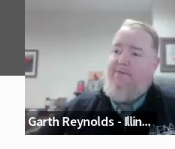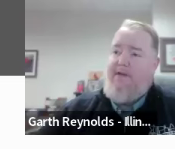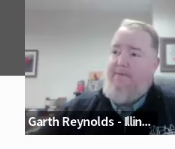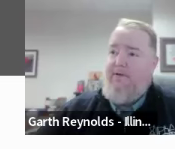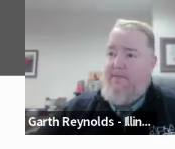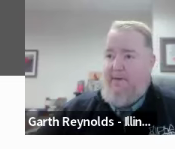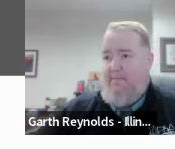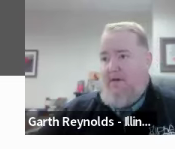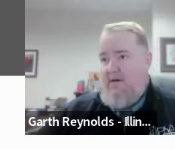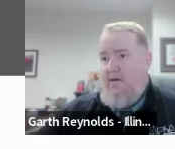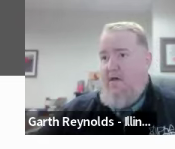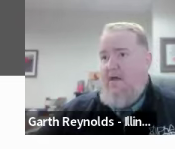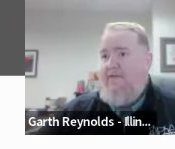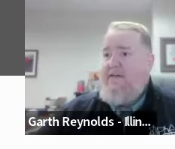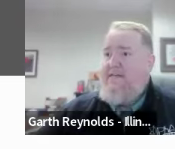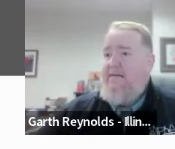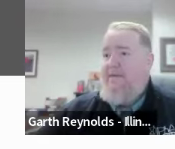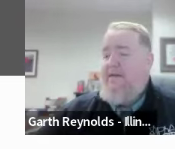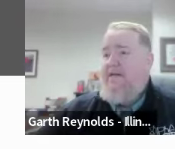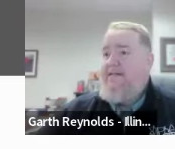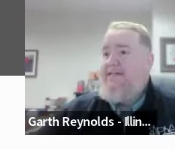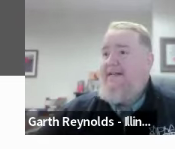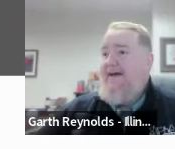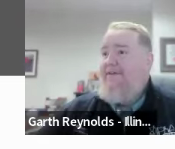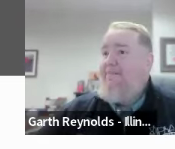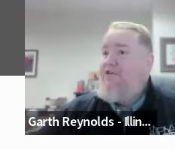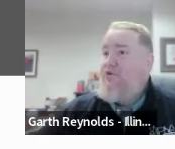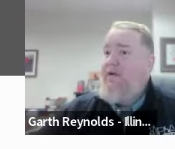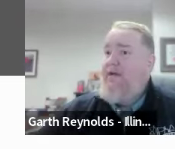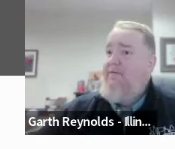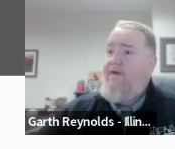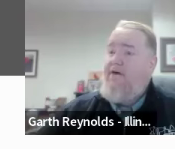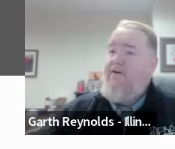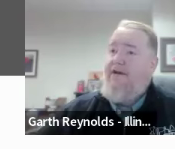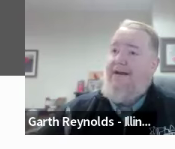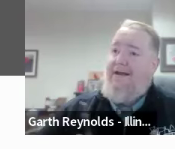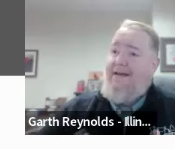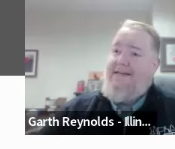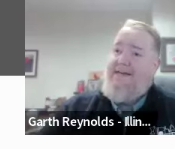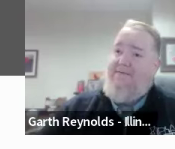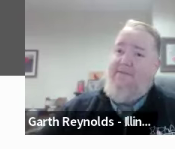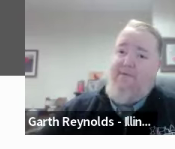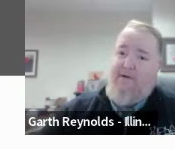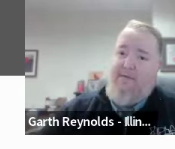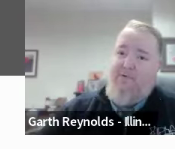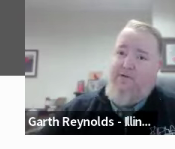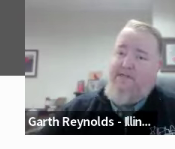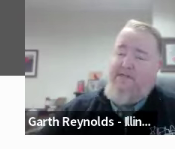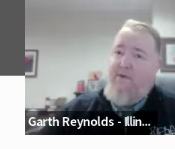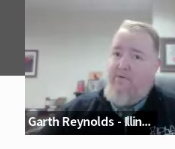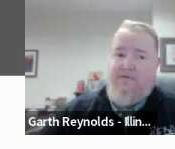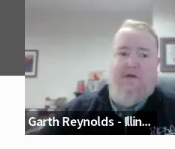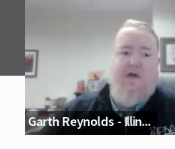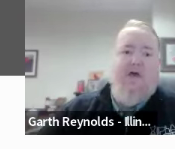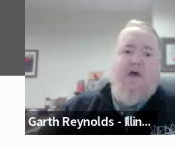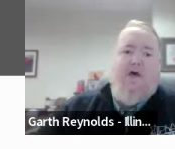this chamber that a bill can be amended. And if it does get amended, it does need to have that majority of the 118 of them, or